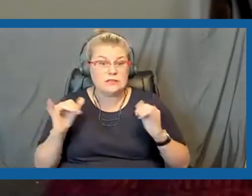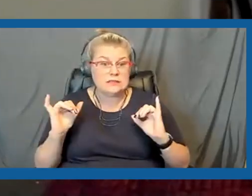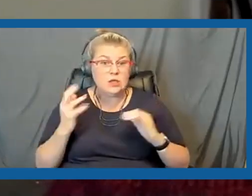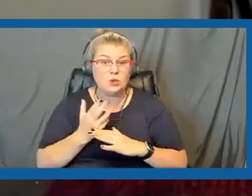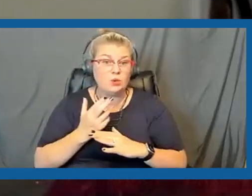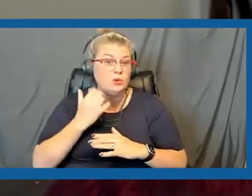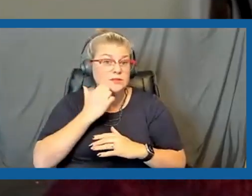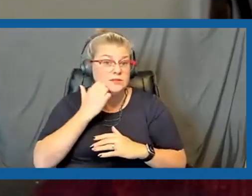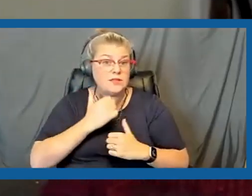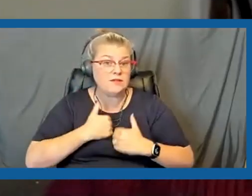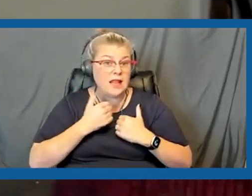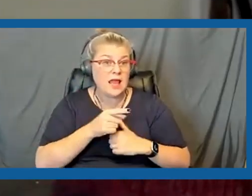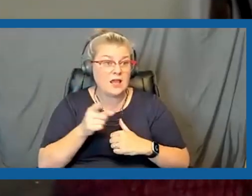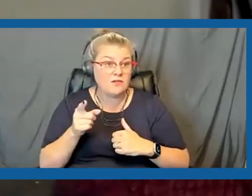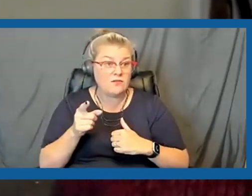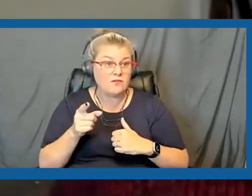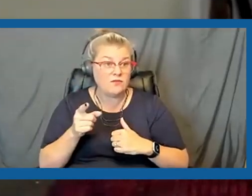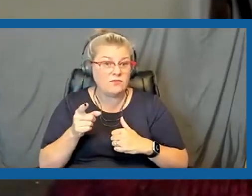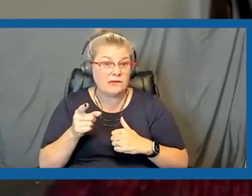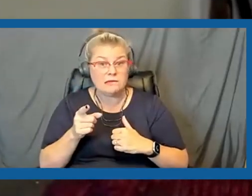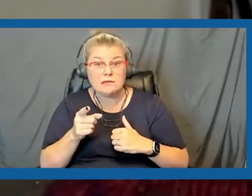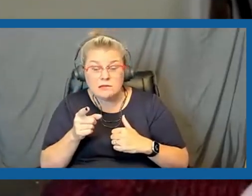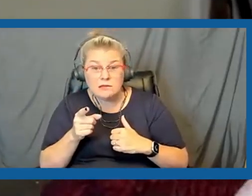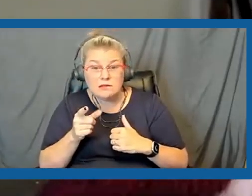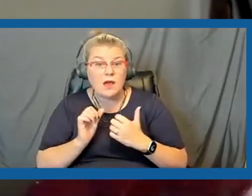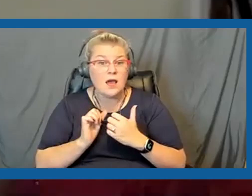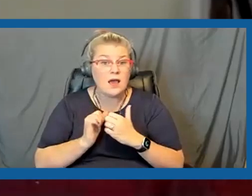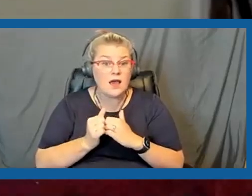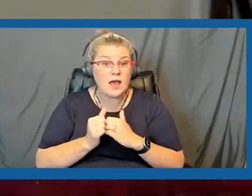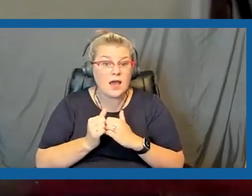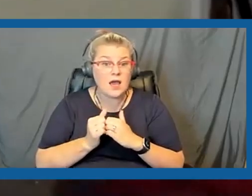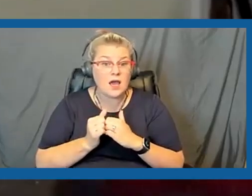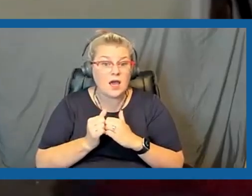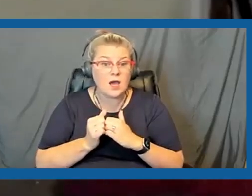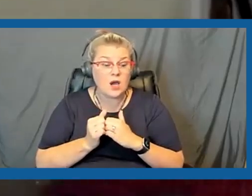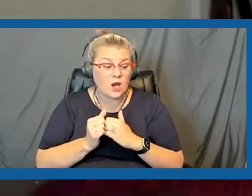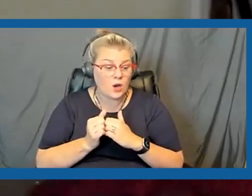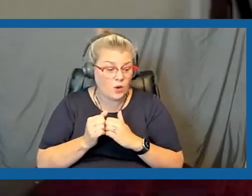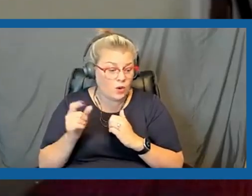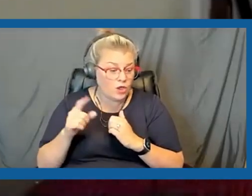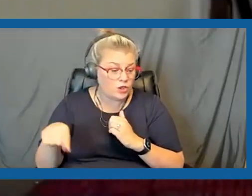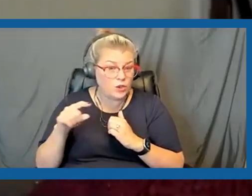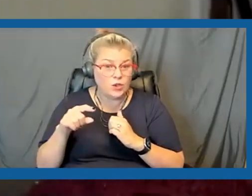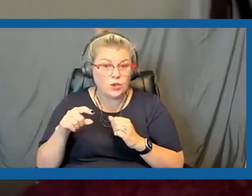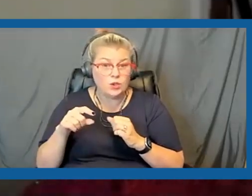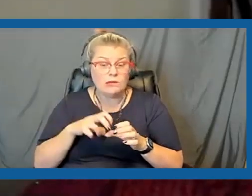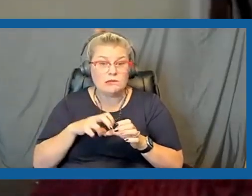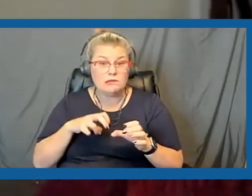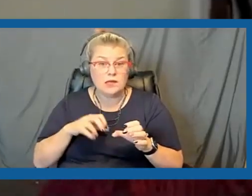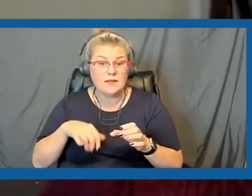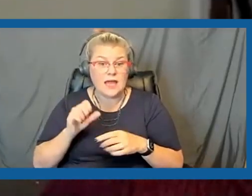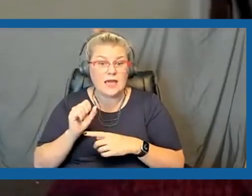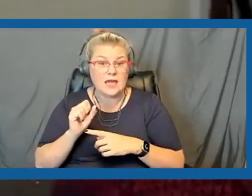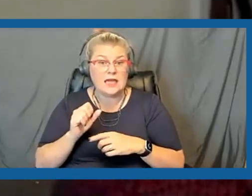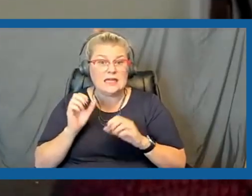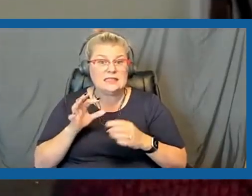in everyday life, and you're going to have those scenarios, how do you bow out of that situation respectfully, instead of just looking at this